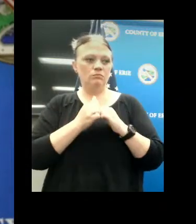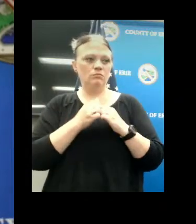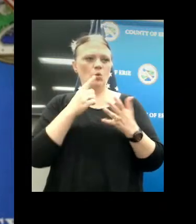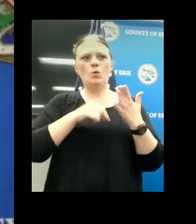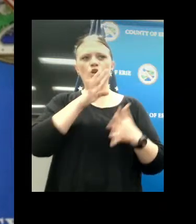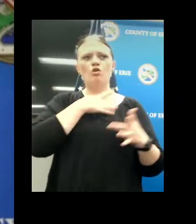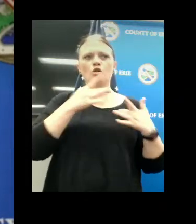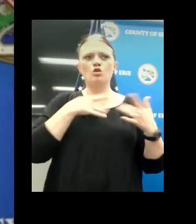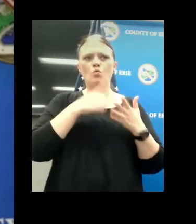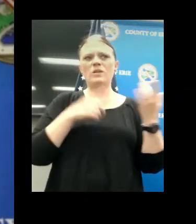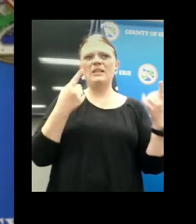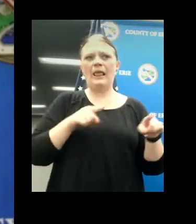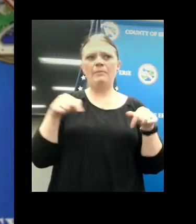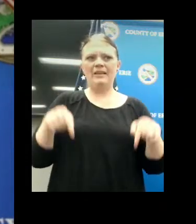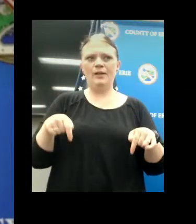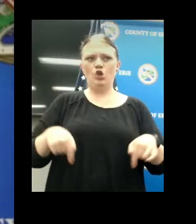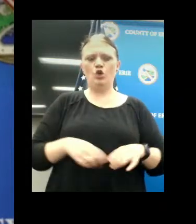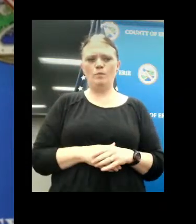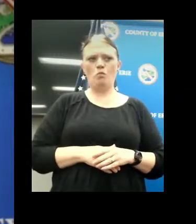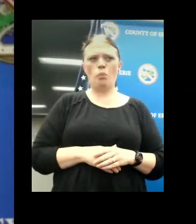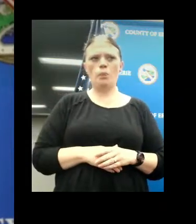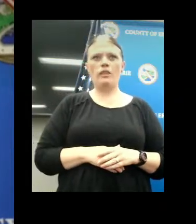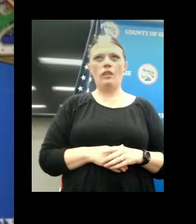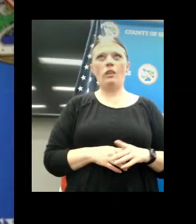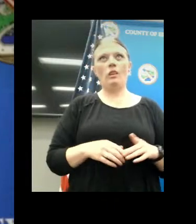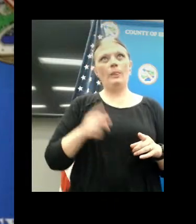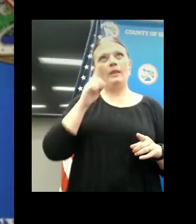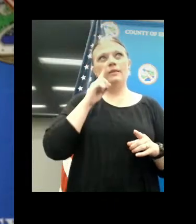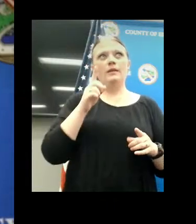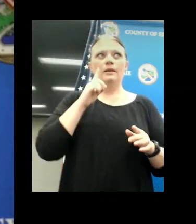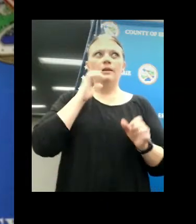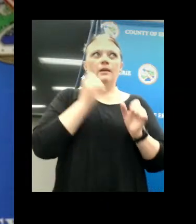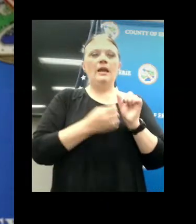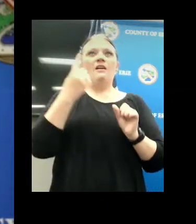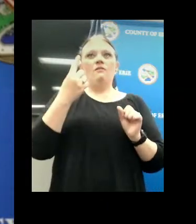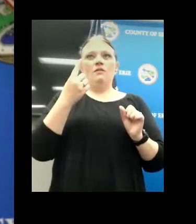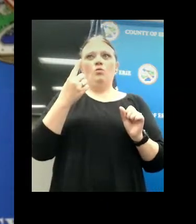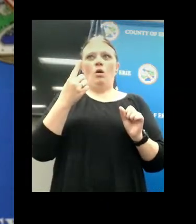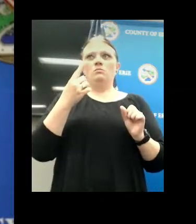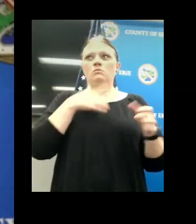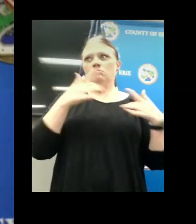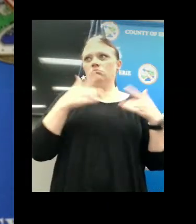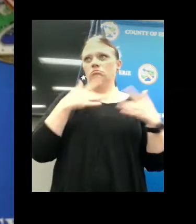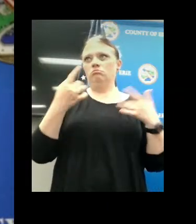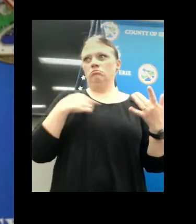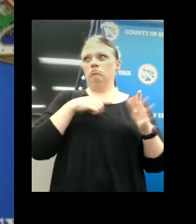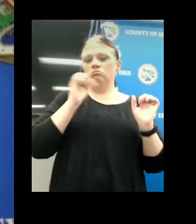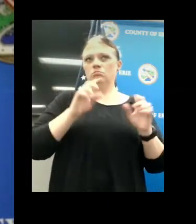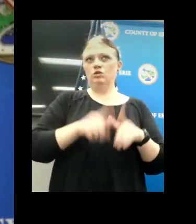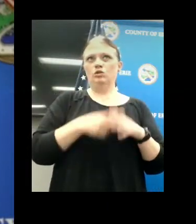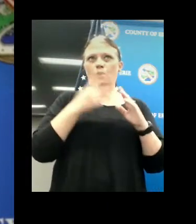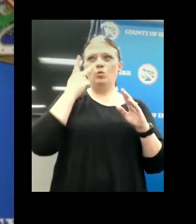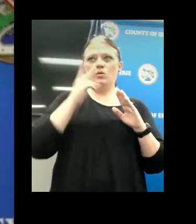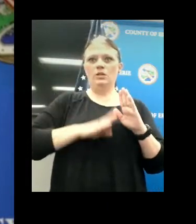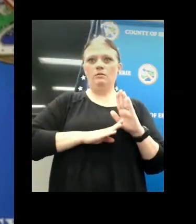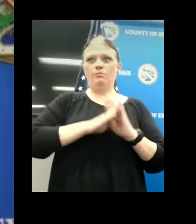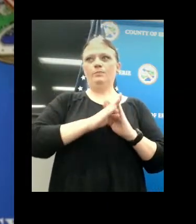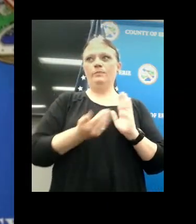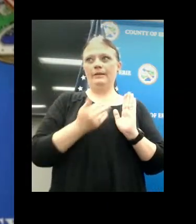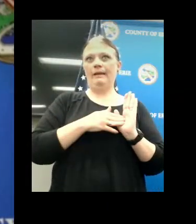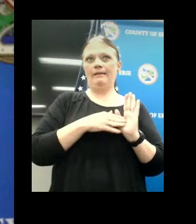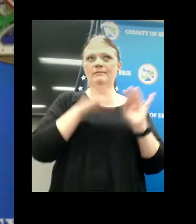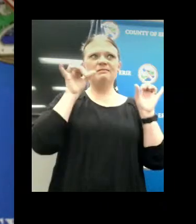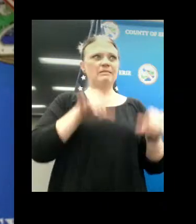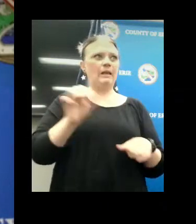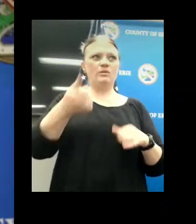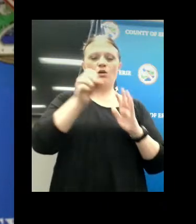your concerns about what's going to happen here? Well, I think everybody is rightly concerned that we could start to see spikes again like they have